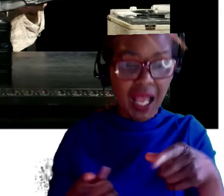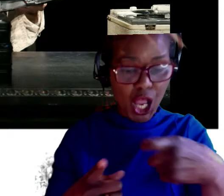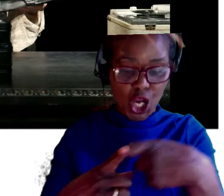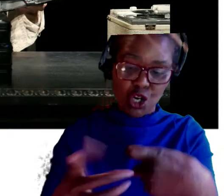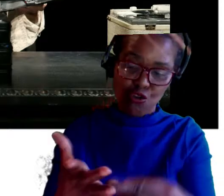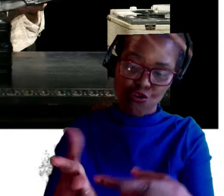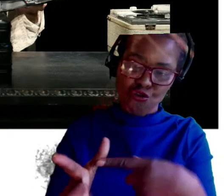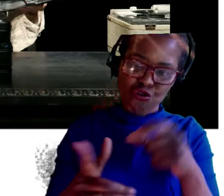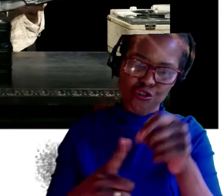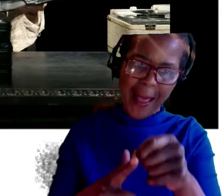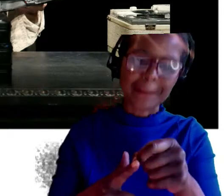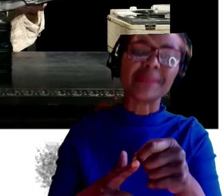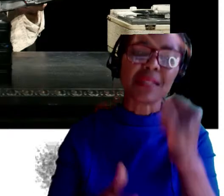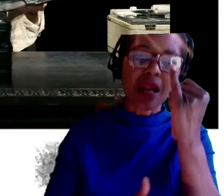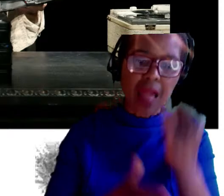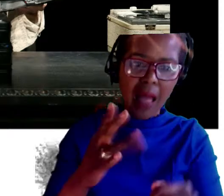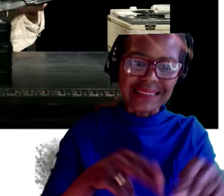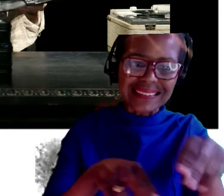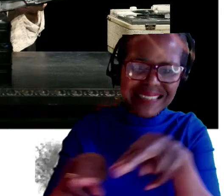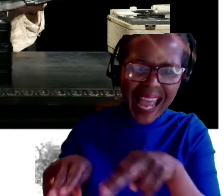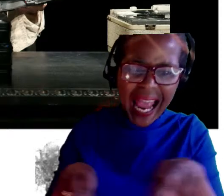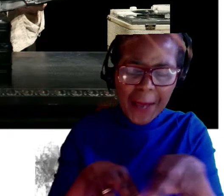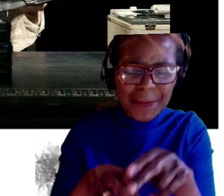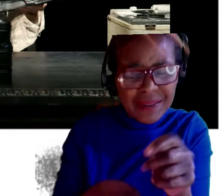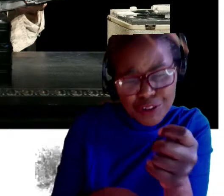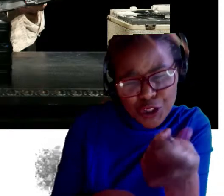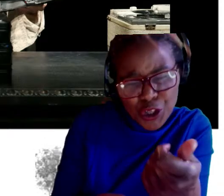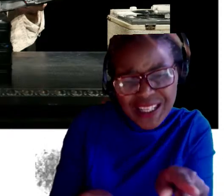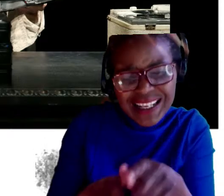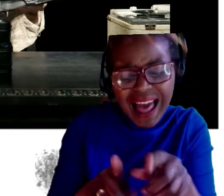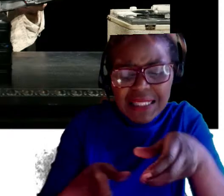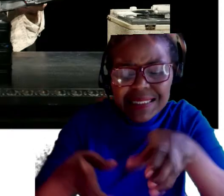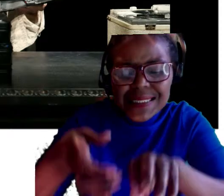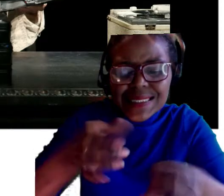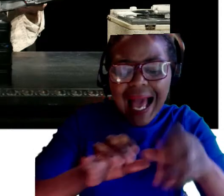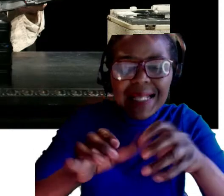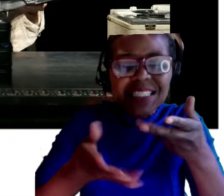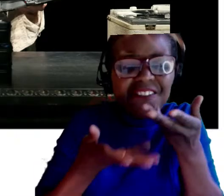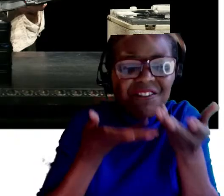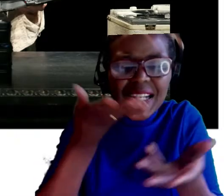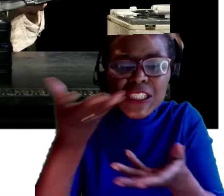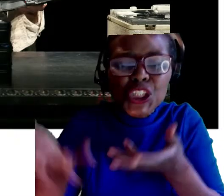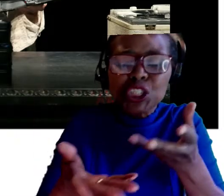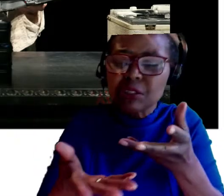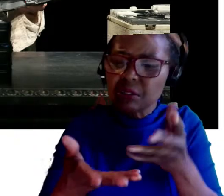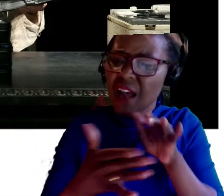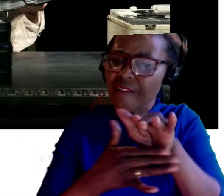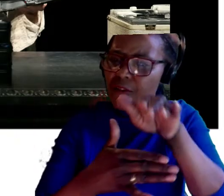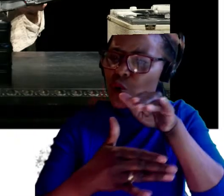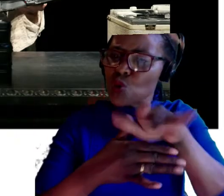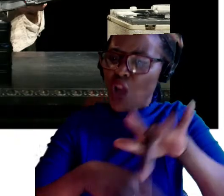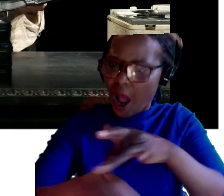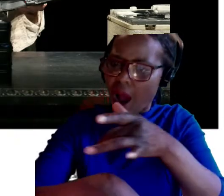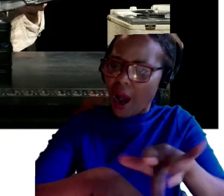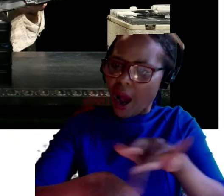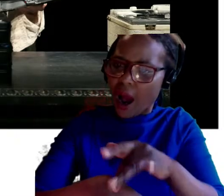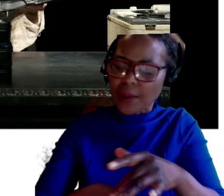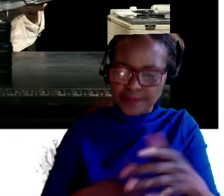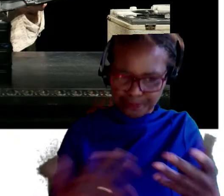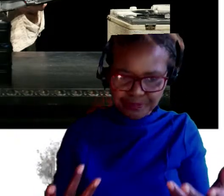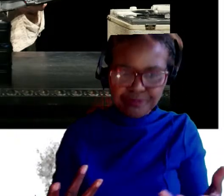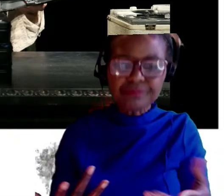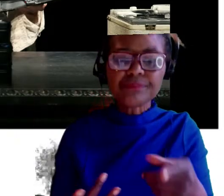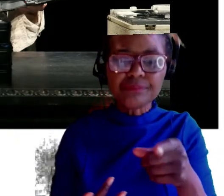fiction. It's set in the future because that collection of audio diaries imagined they could not have been